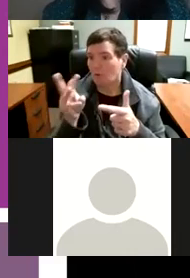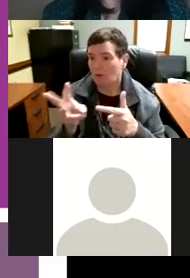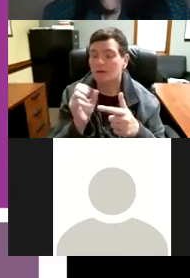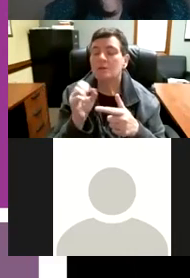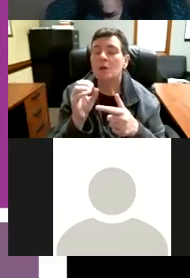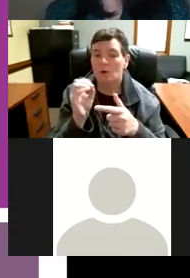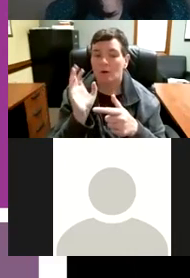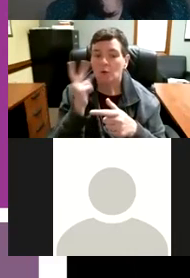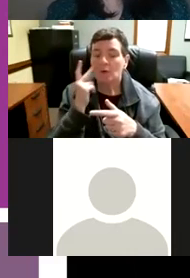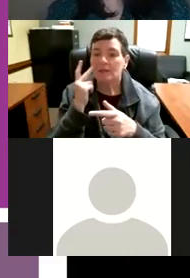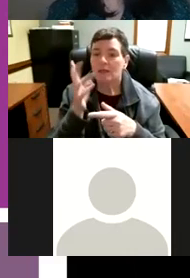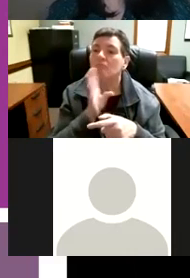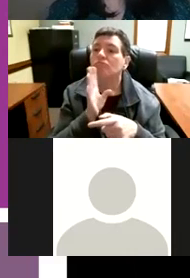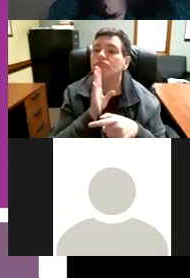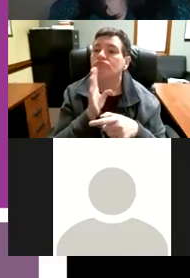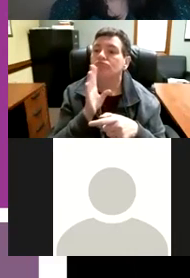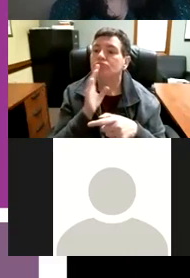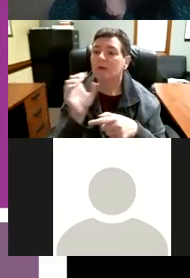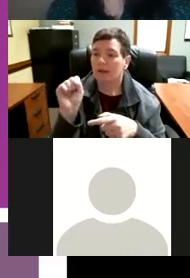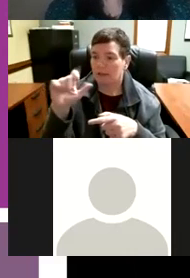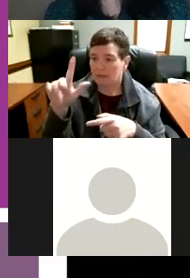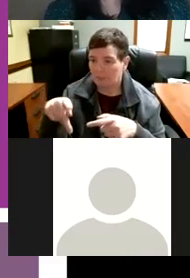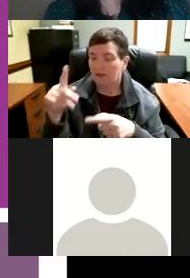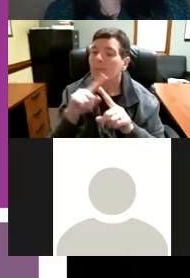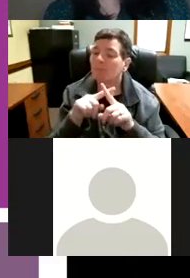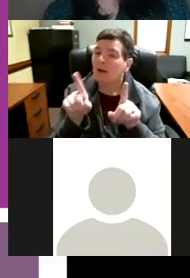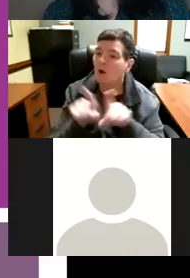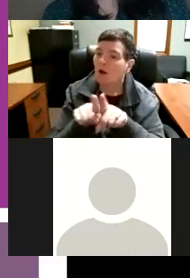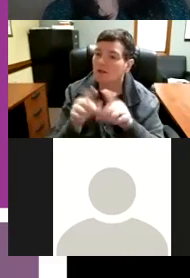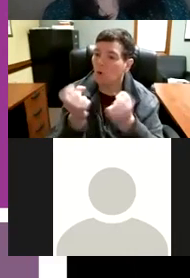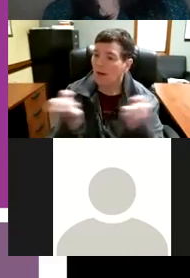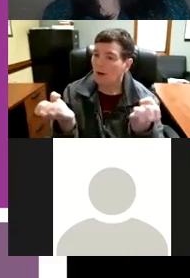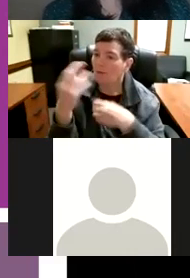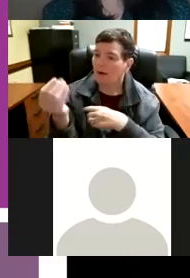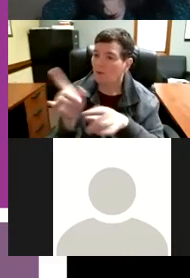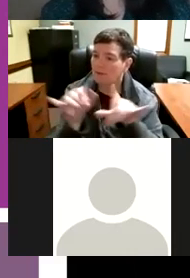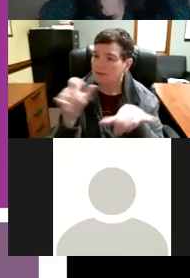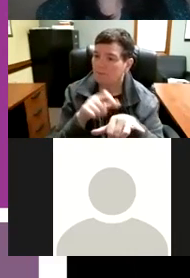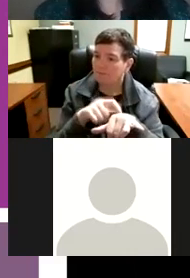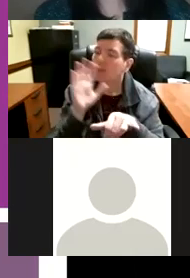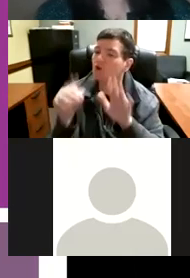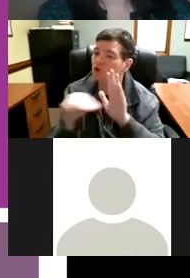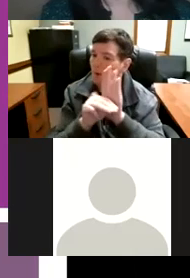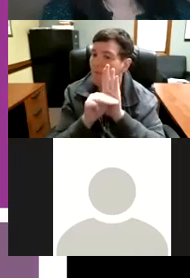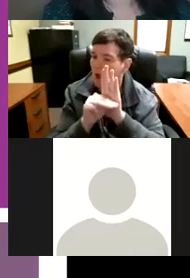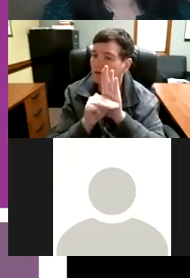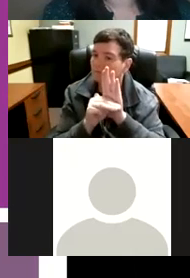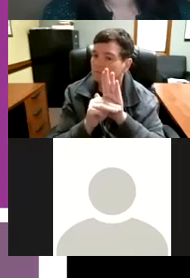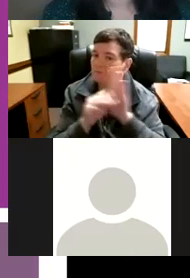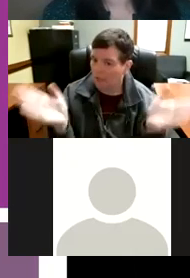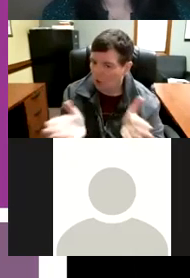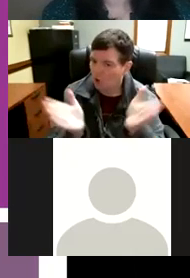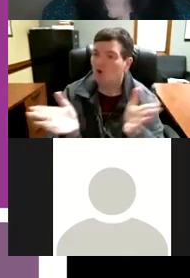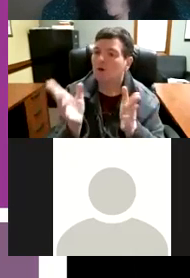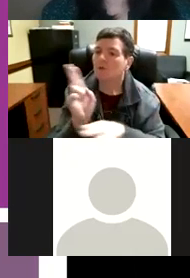see, he talks to the SLP in the video, but has the device out on his desk, and she's going to model for him and encourage him